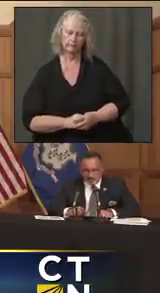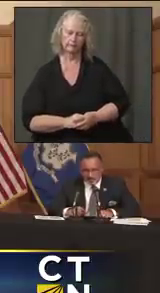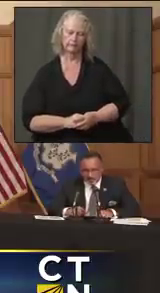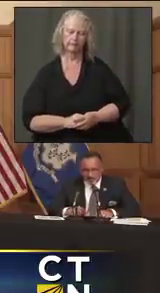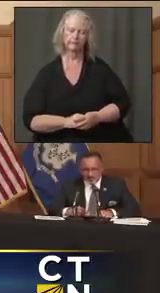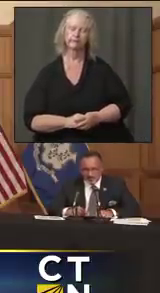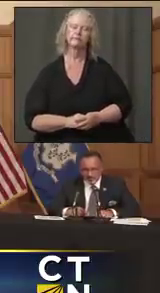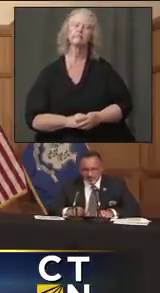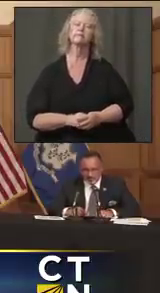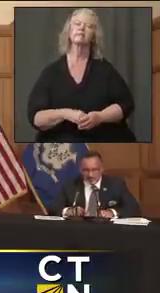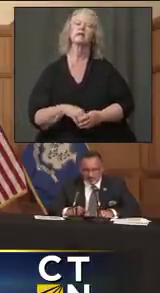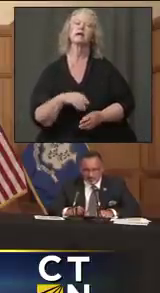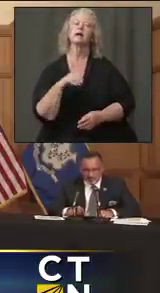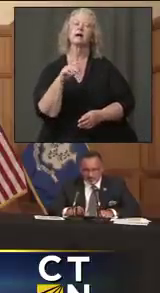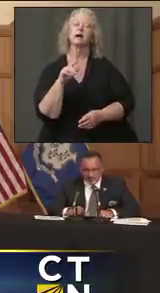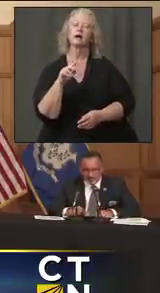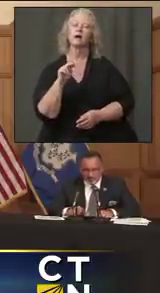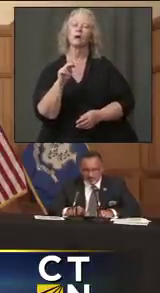The Day of New London.